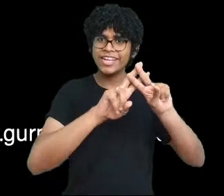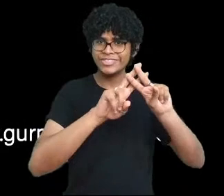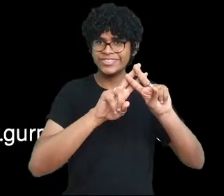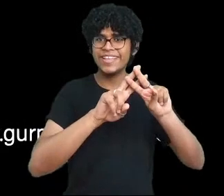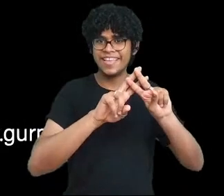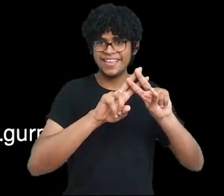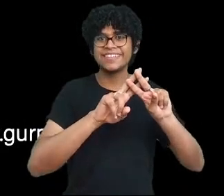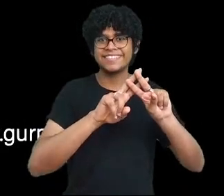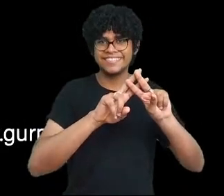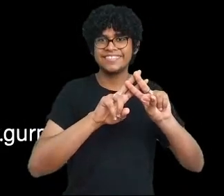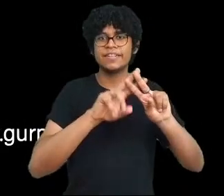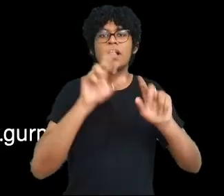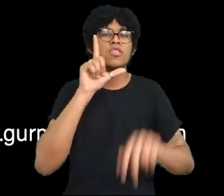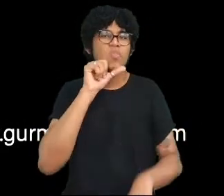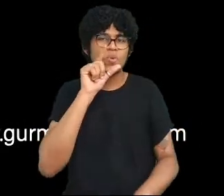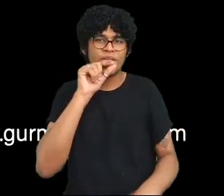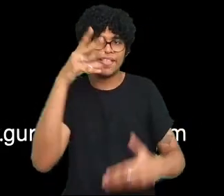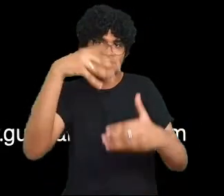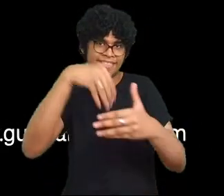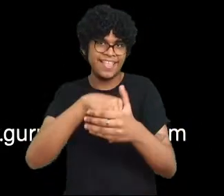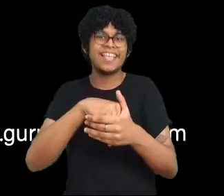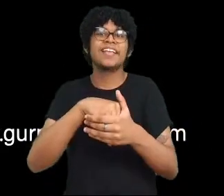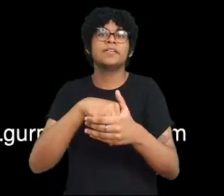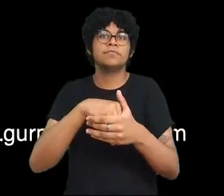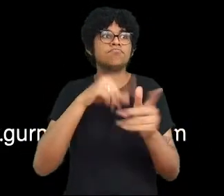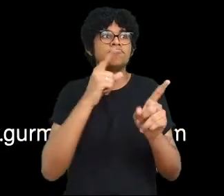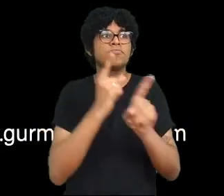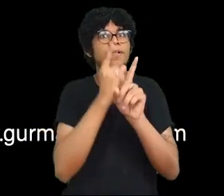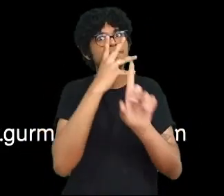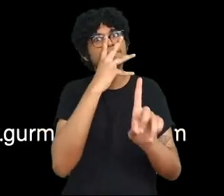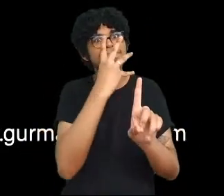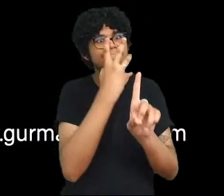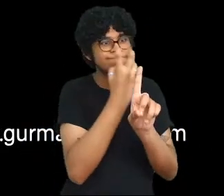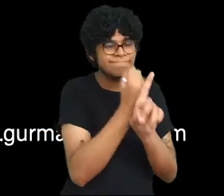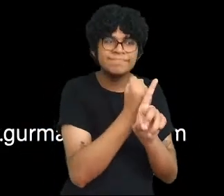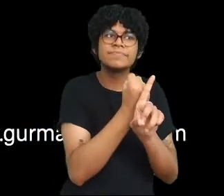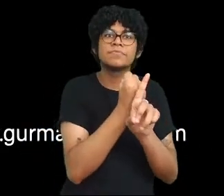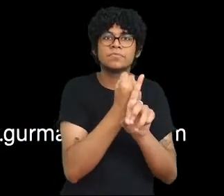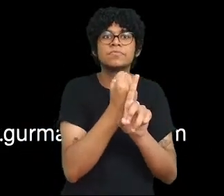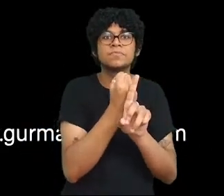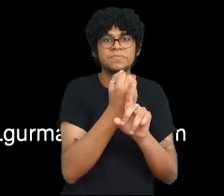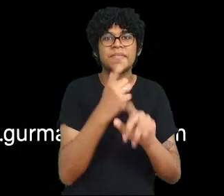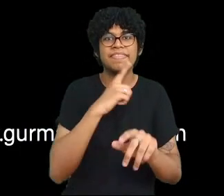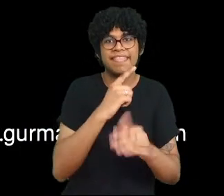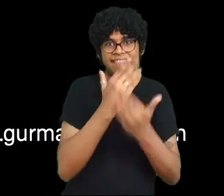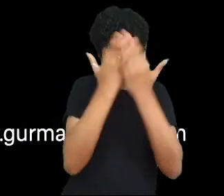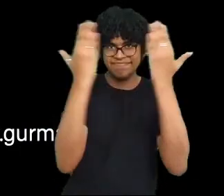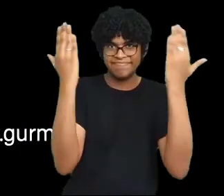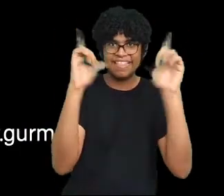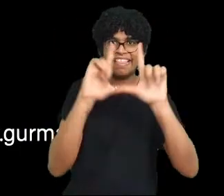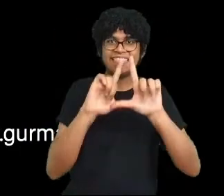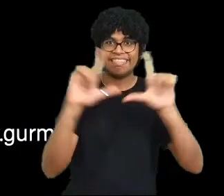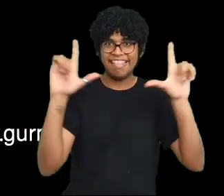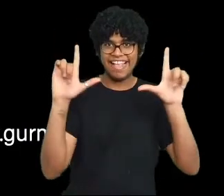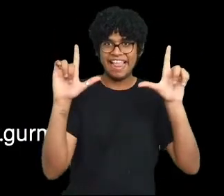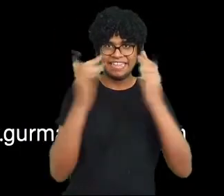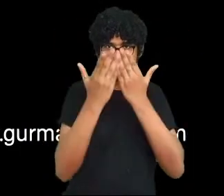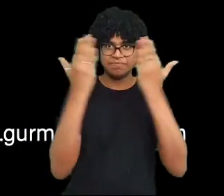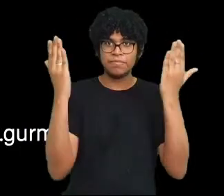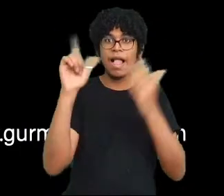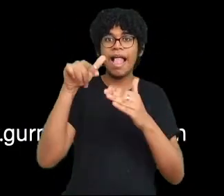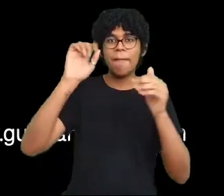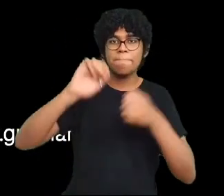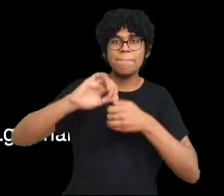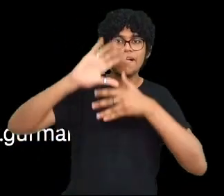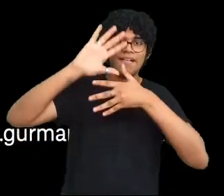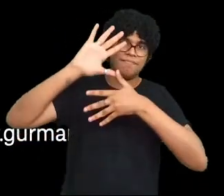see on your screen right now is this person who makes 3D